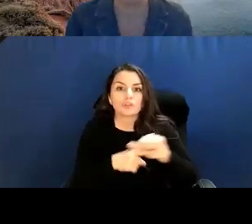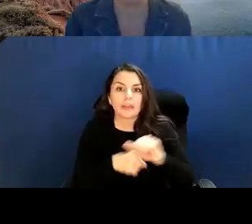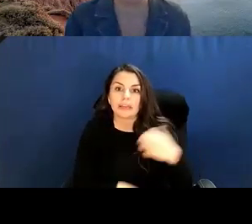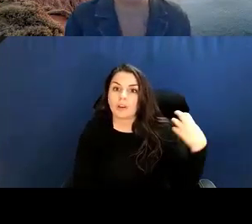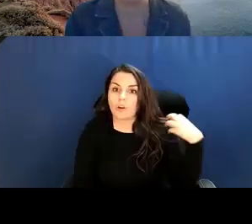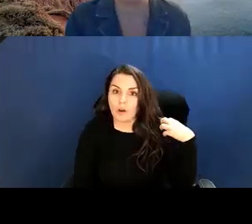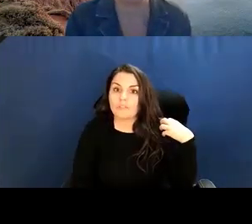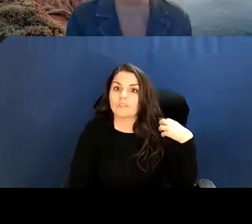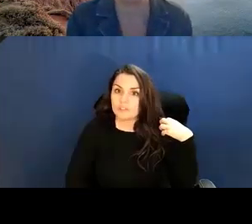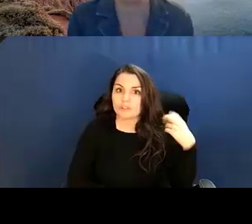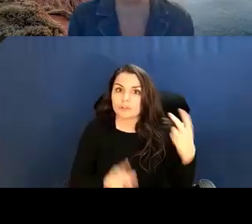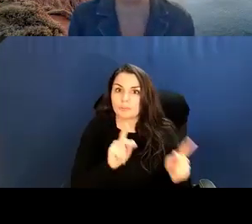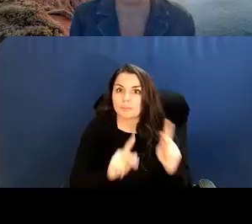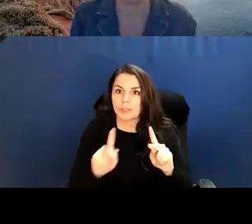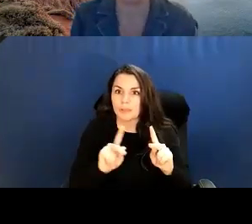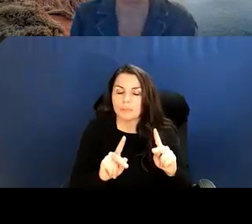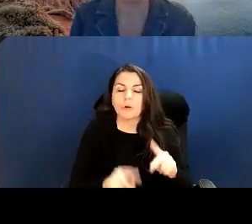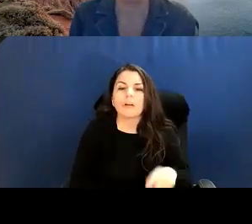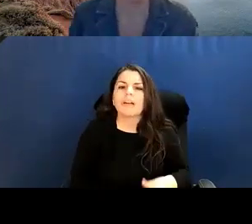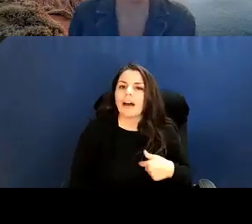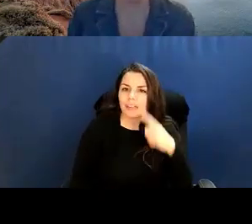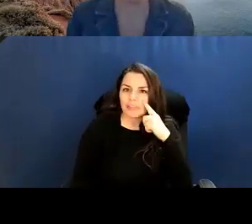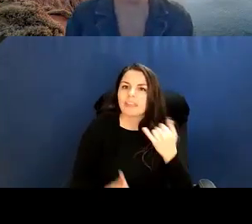You can, of course, have a first